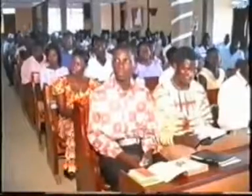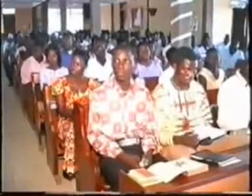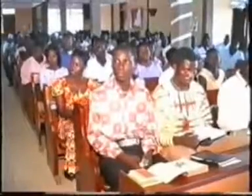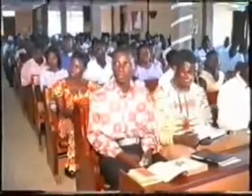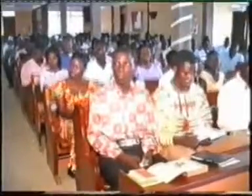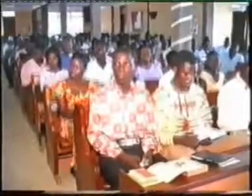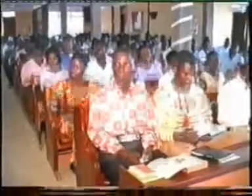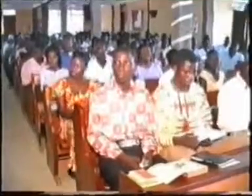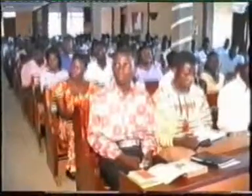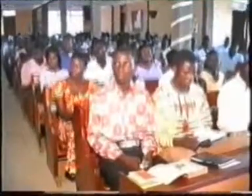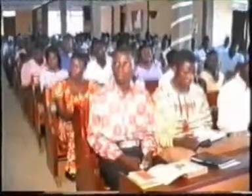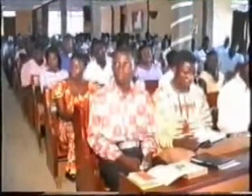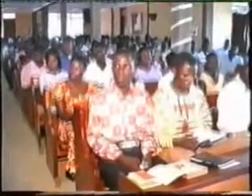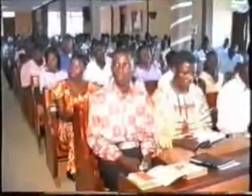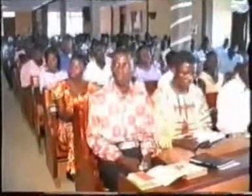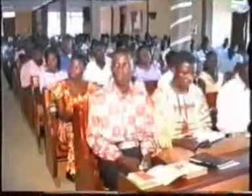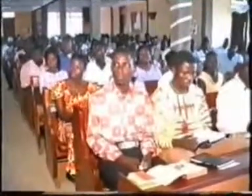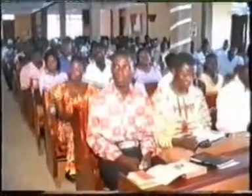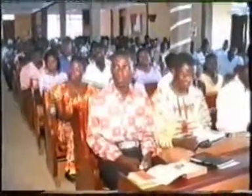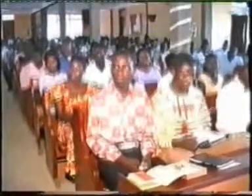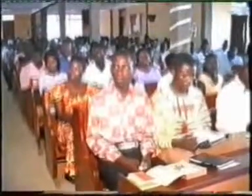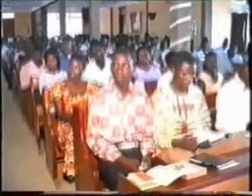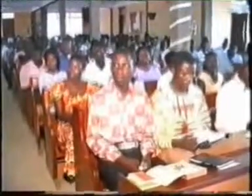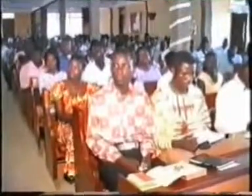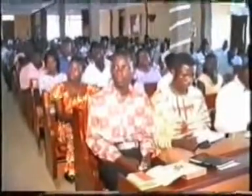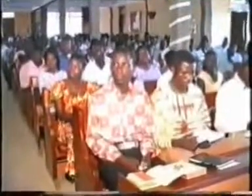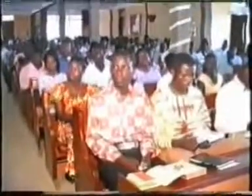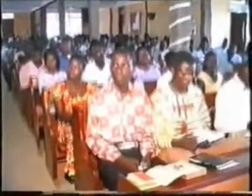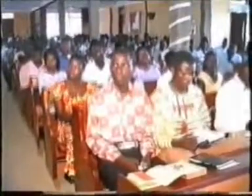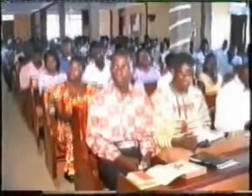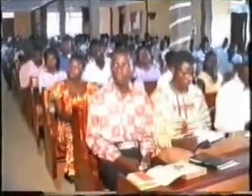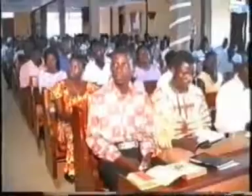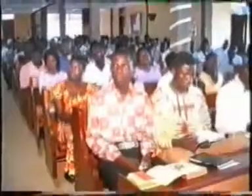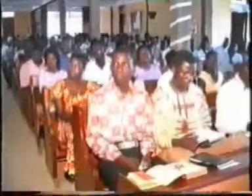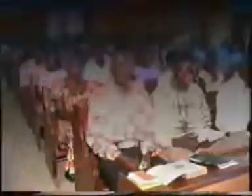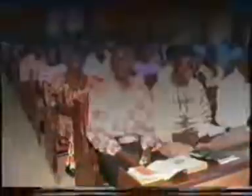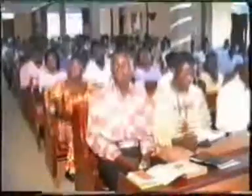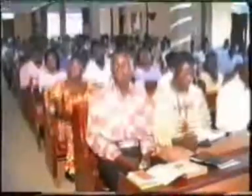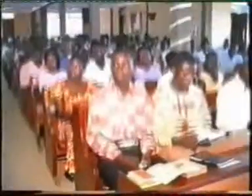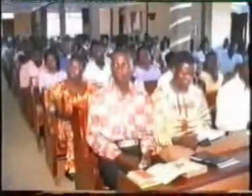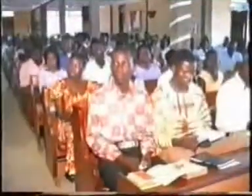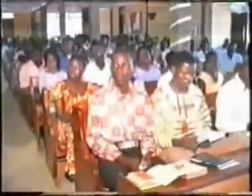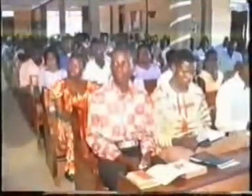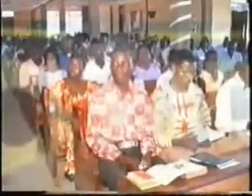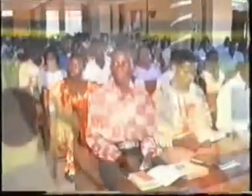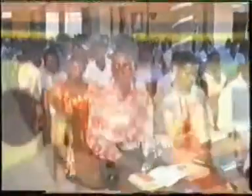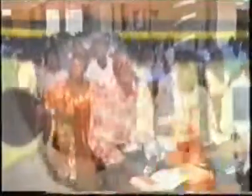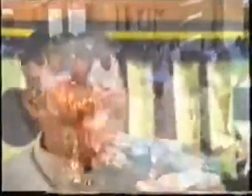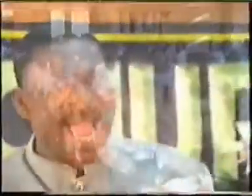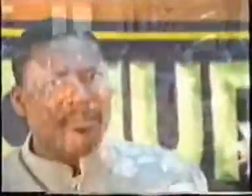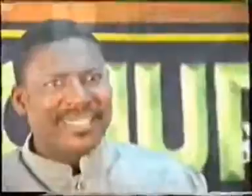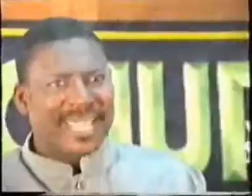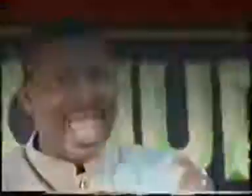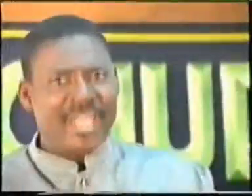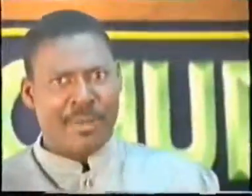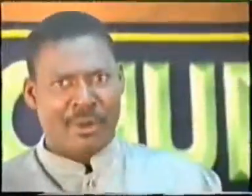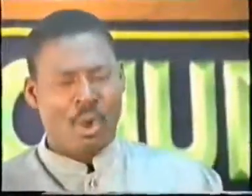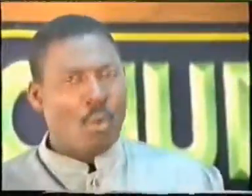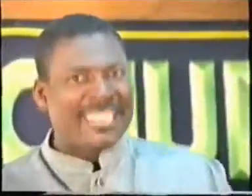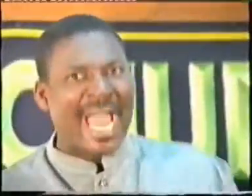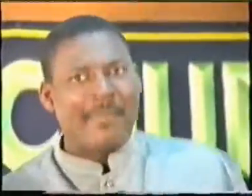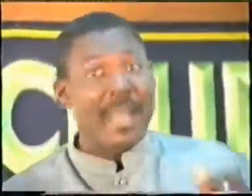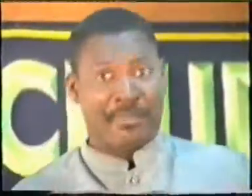The whole of the Bible, onipa bi eni hono mo a okuta two positions at a time that. Sa oye king. Na at the same